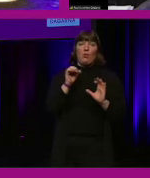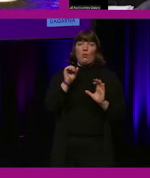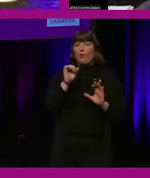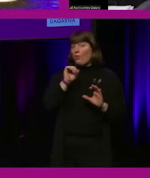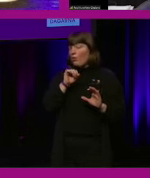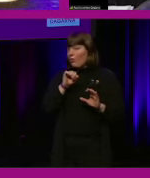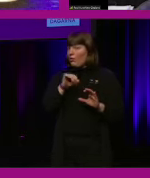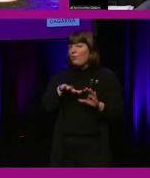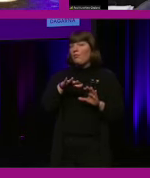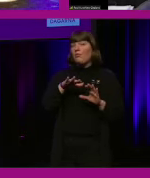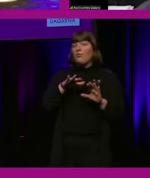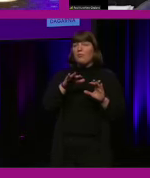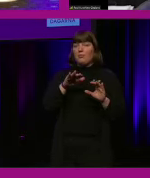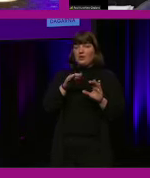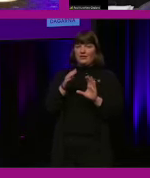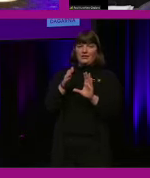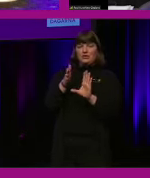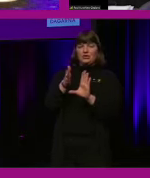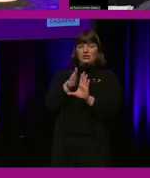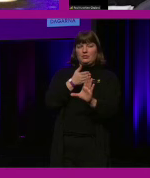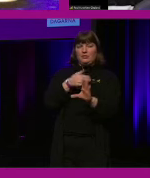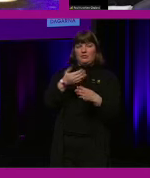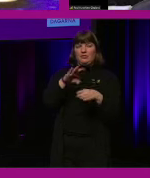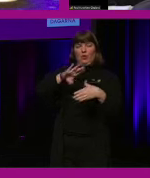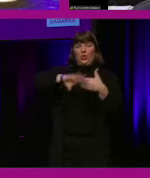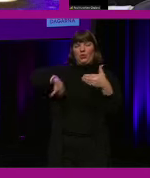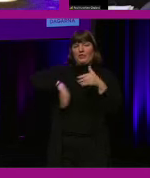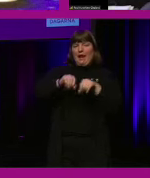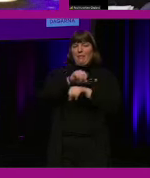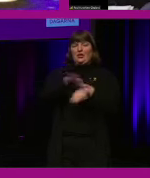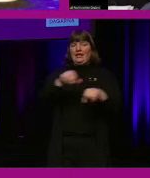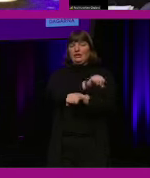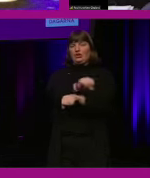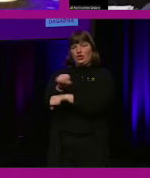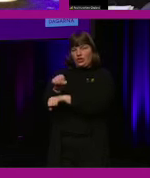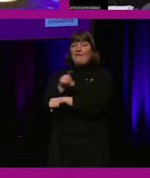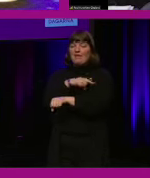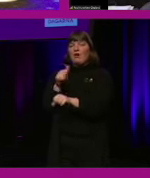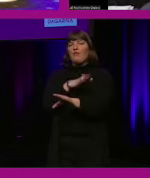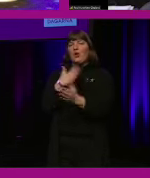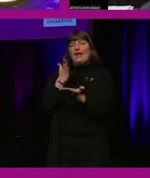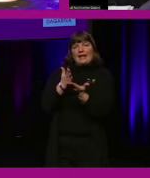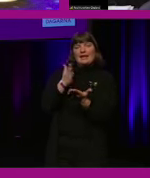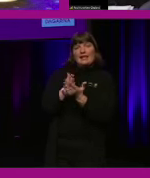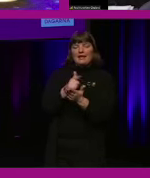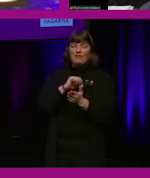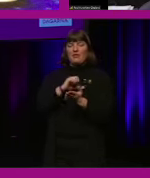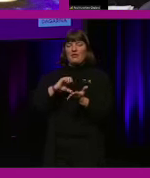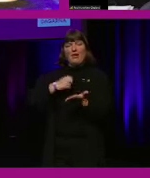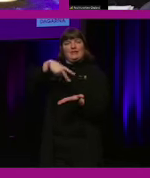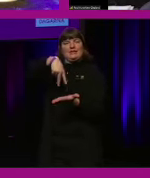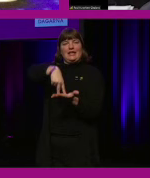avert the tyranny of the majority, we need human rights, and we need these independent